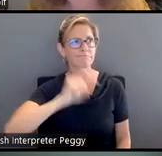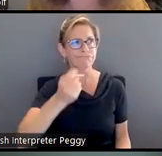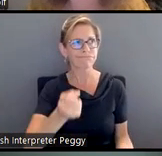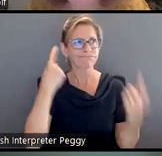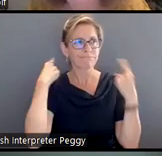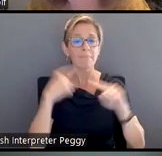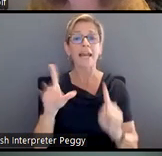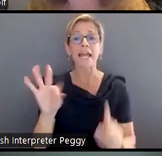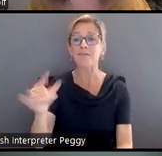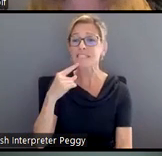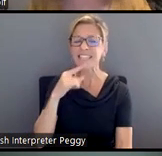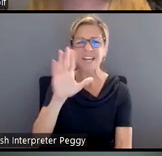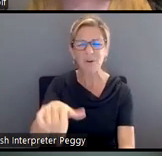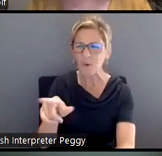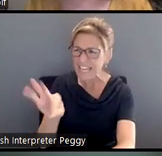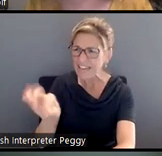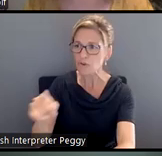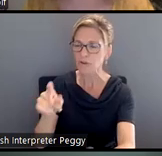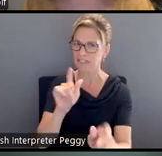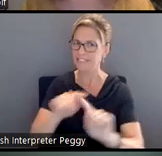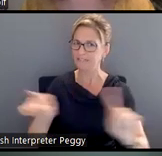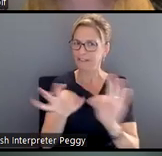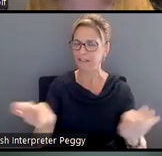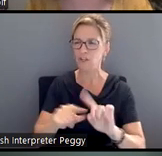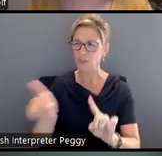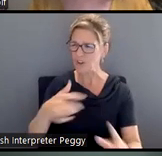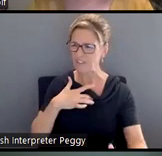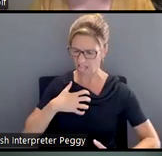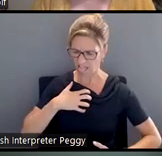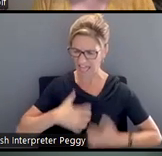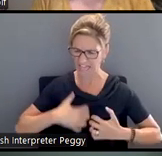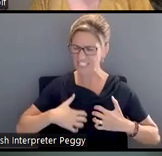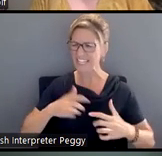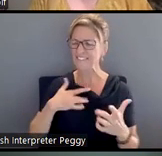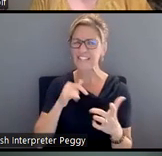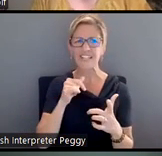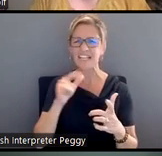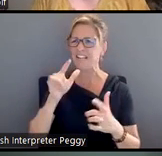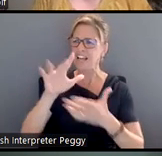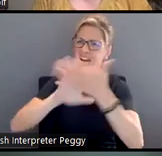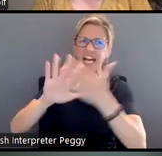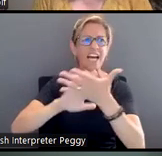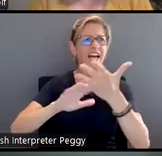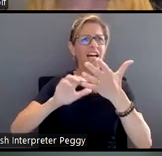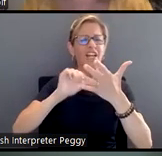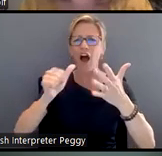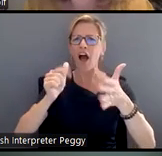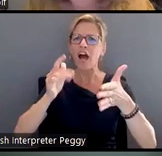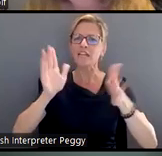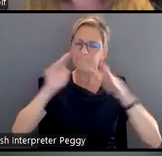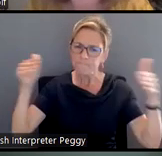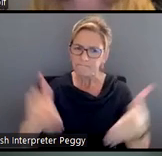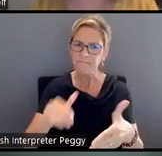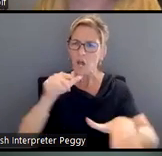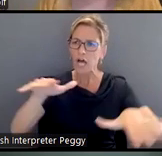what, when you feel really agitated and you're sort of unfocused and you feel like you're just flowing from room to room, we